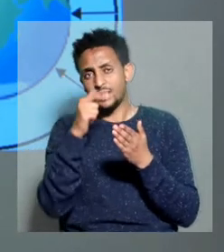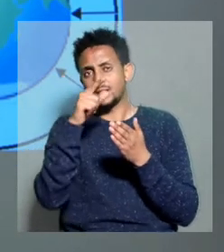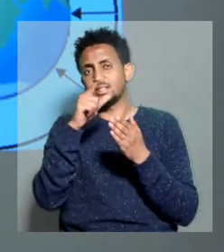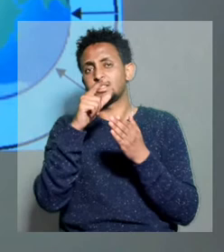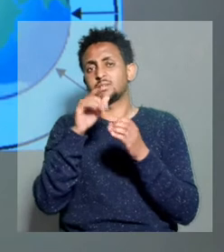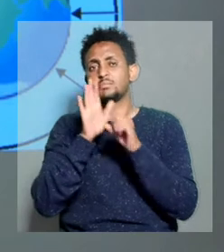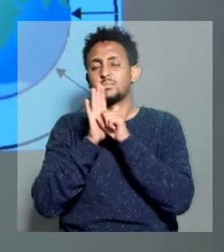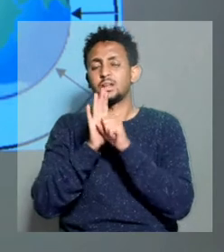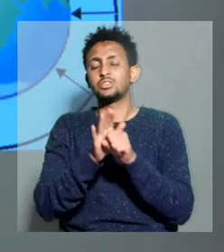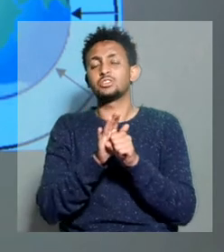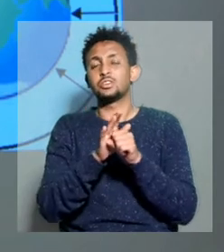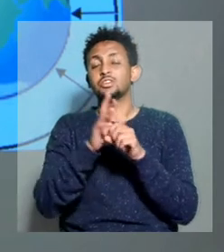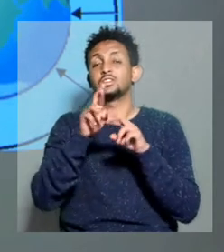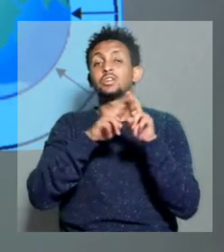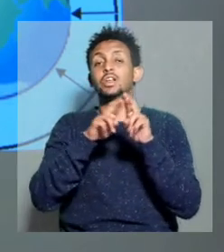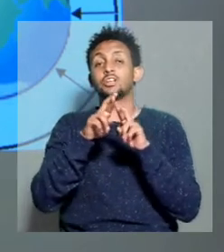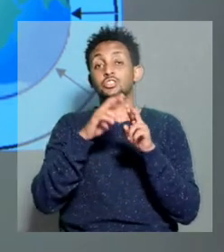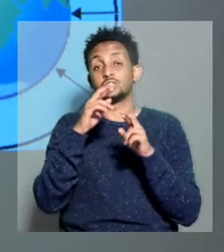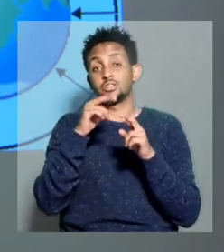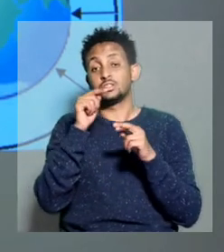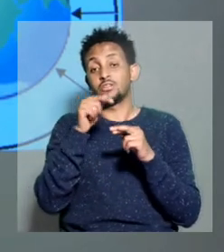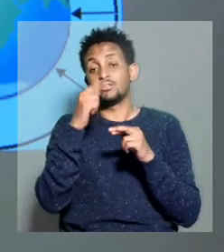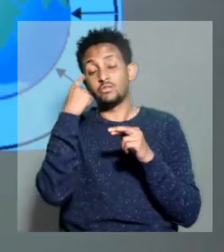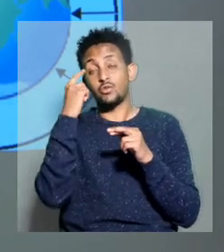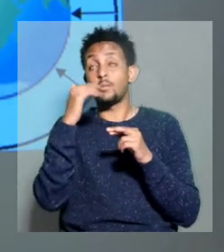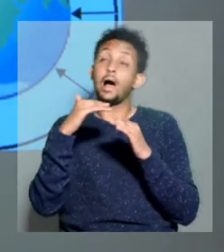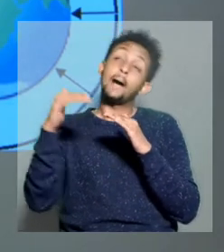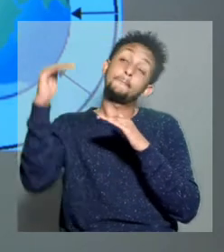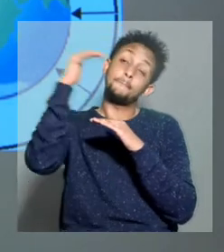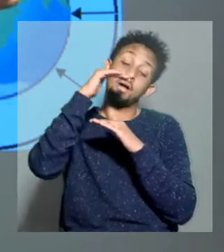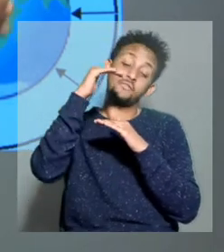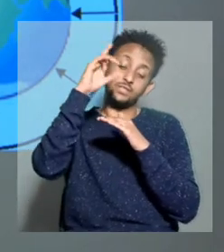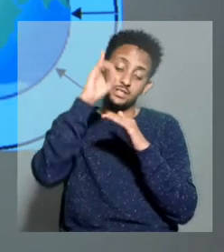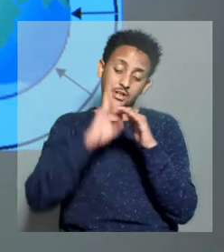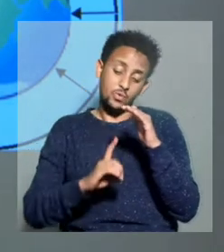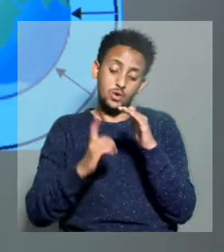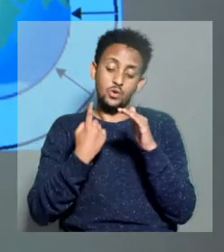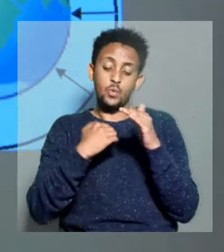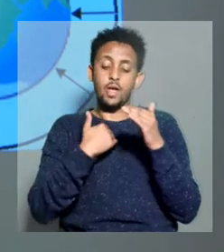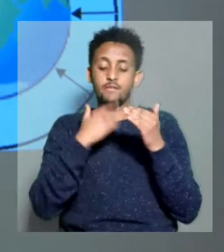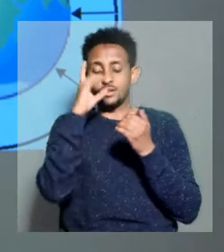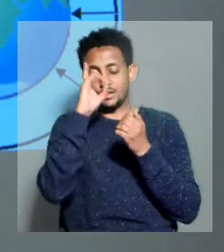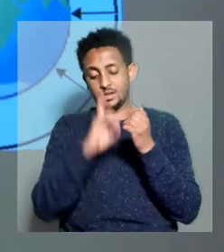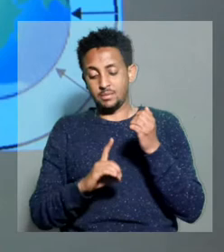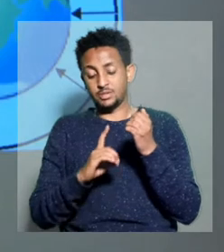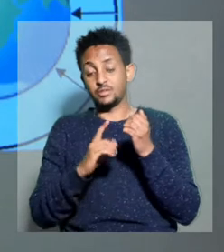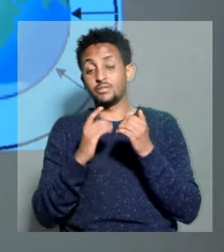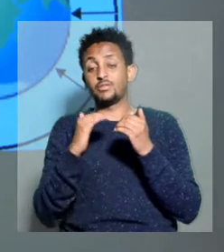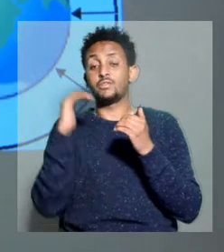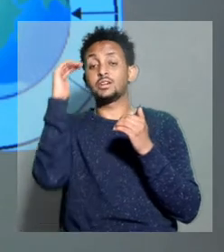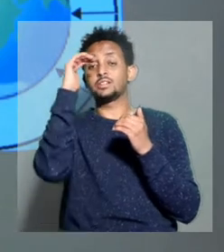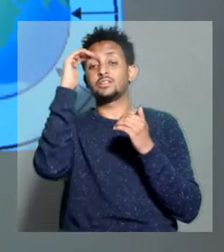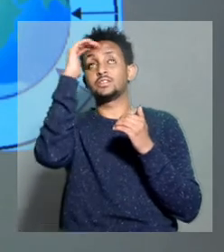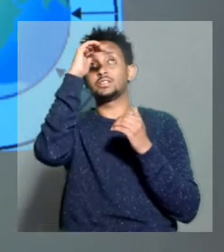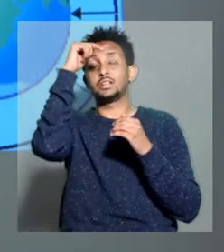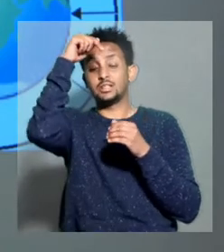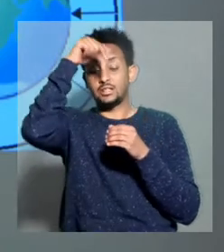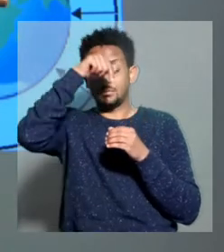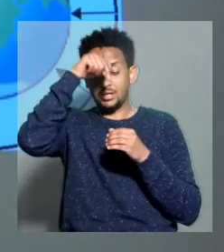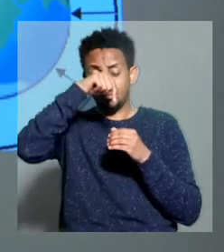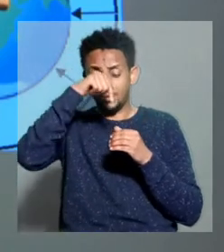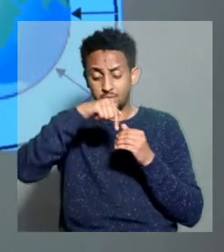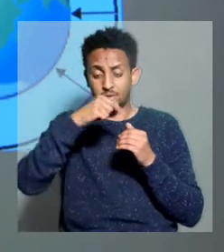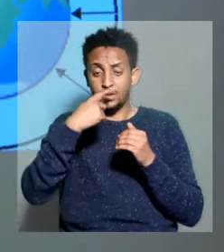pressure and depth has a relation. So from above downward, you'd have a depth. As you go further and further, deeper and